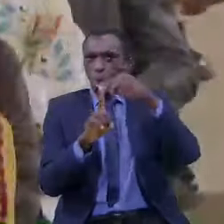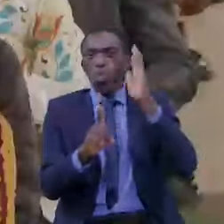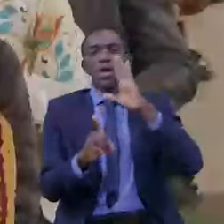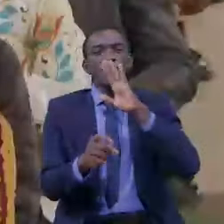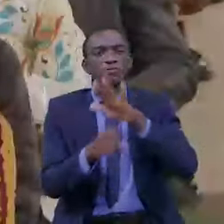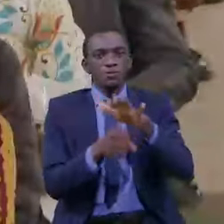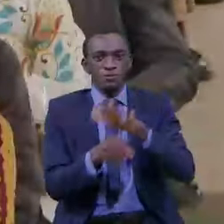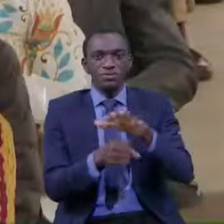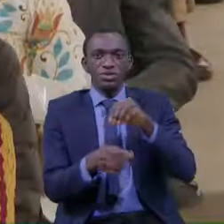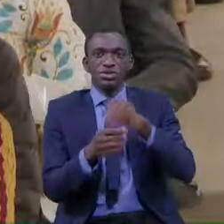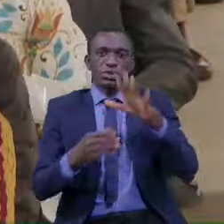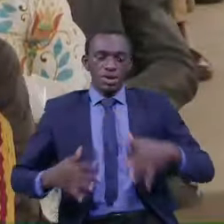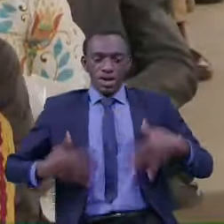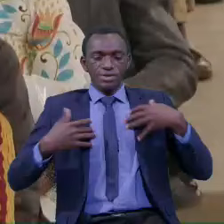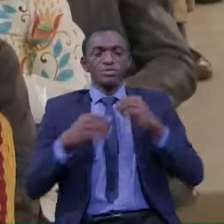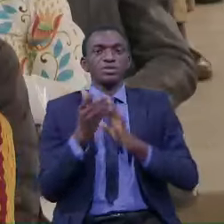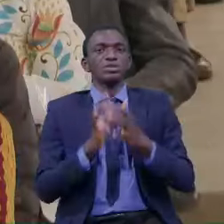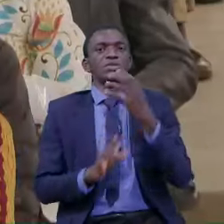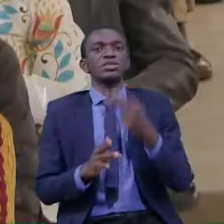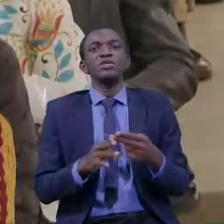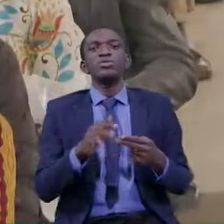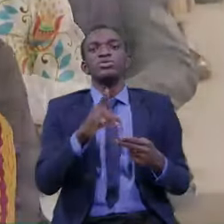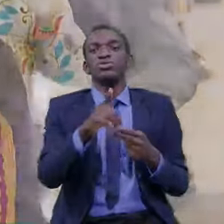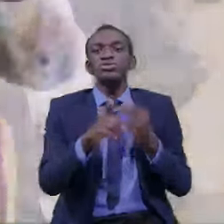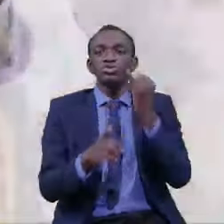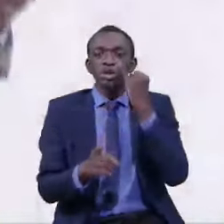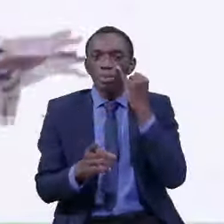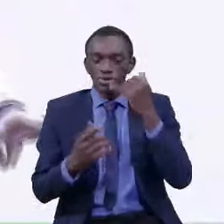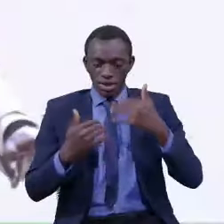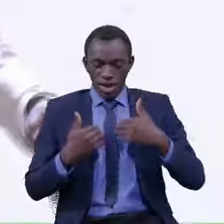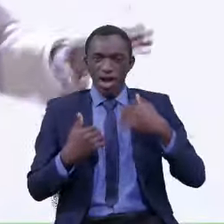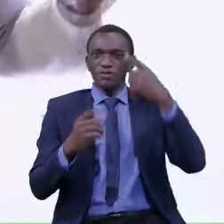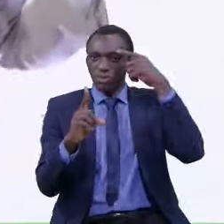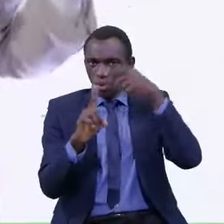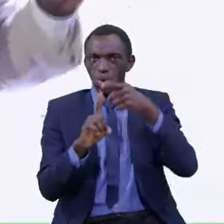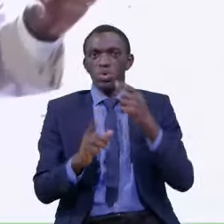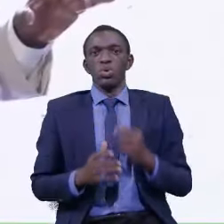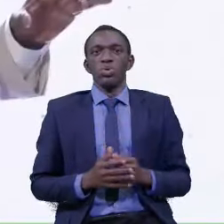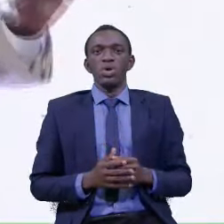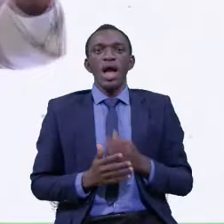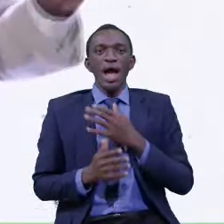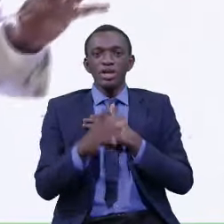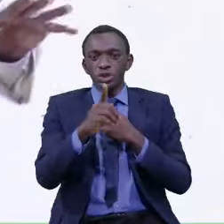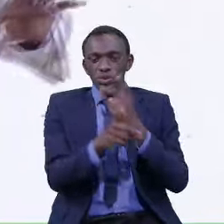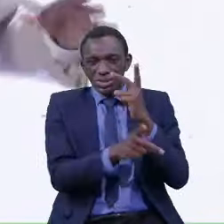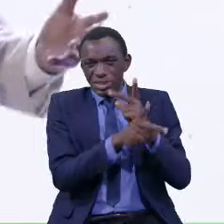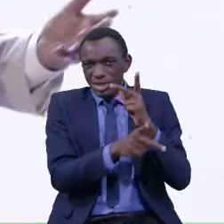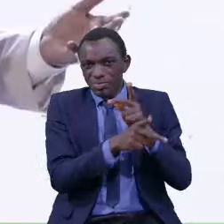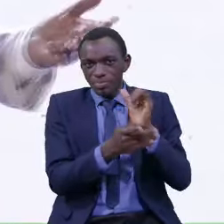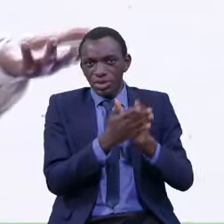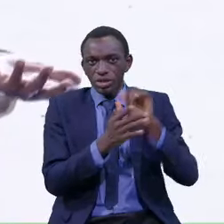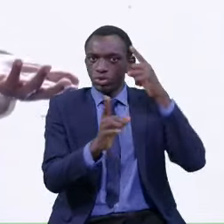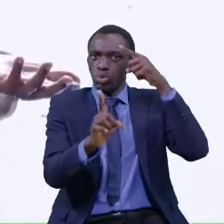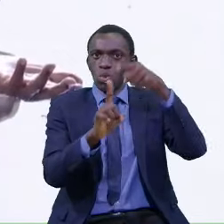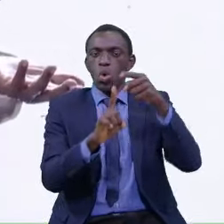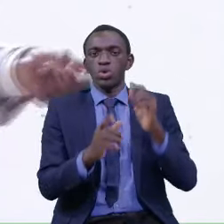You ought to have a goal. And they ought to be sustained goals. A goal,